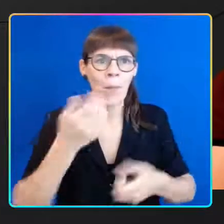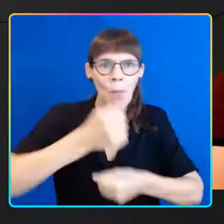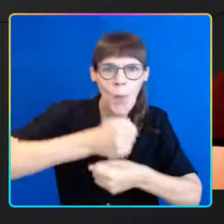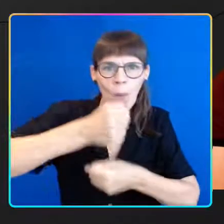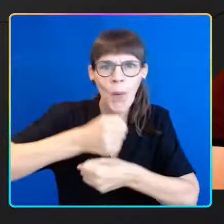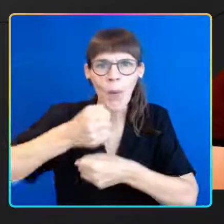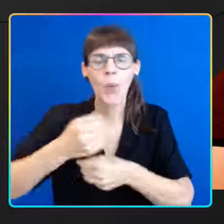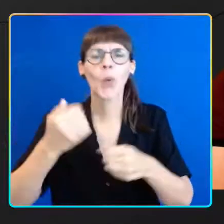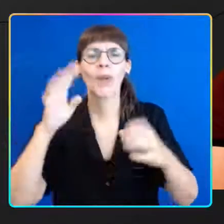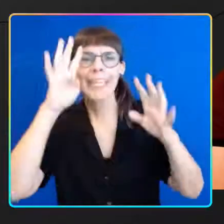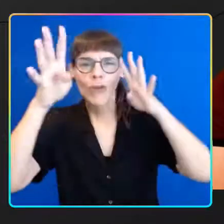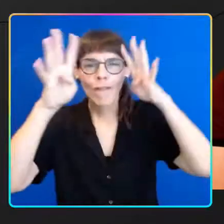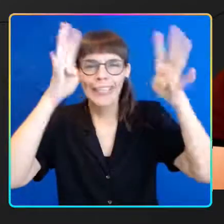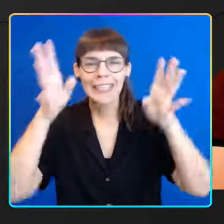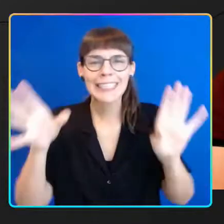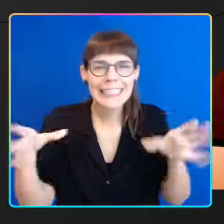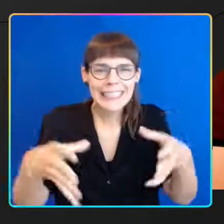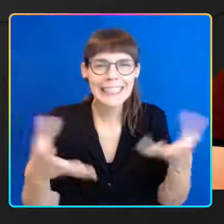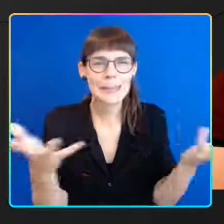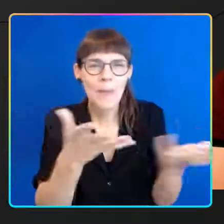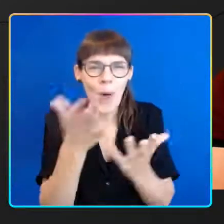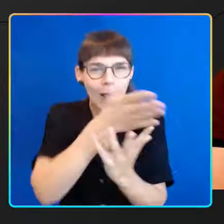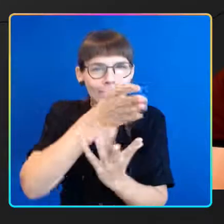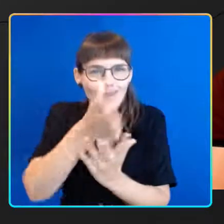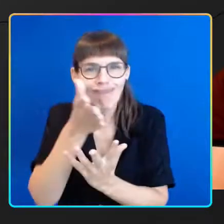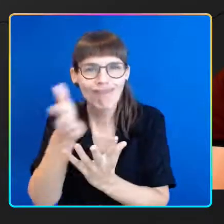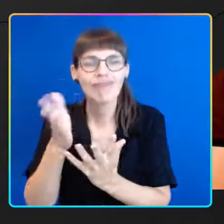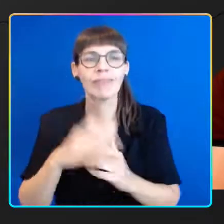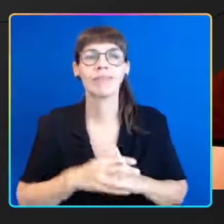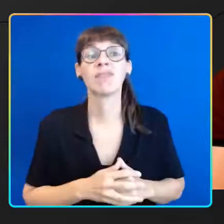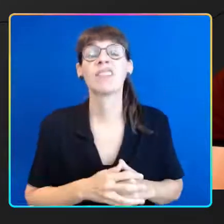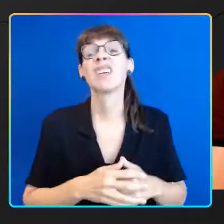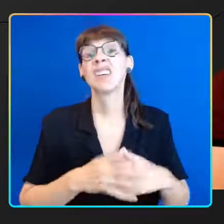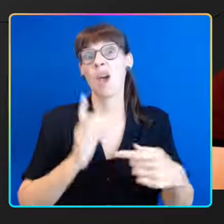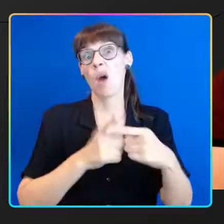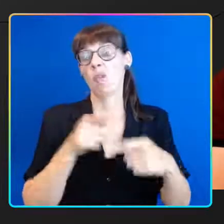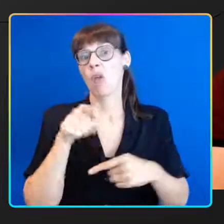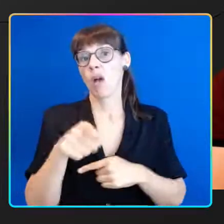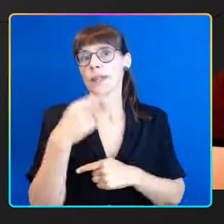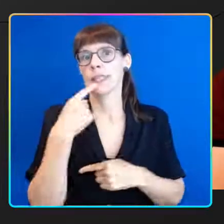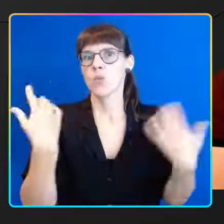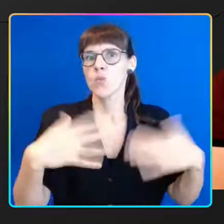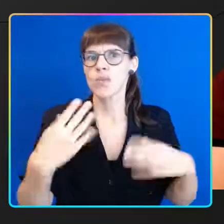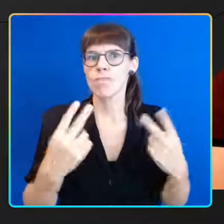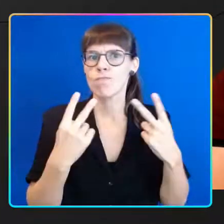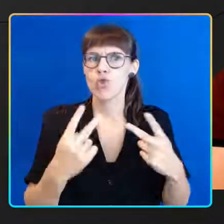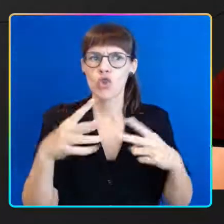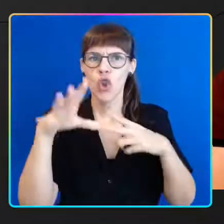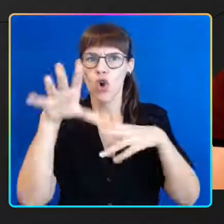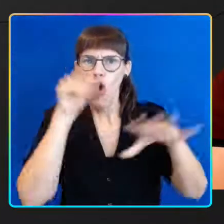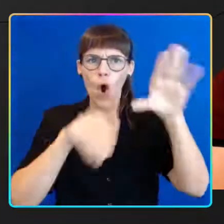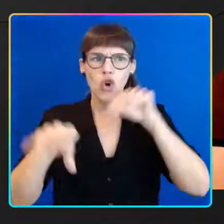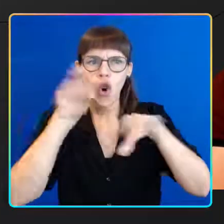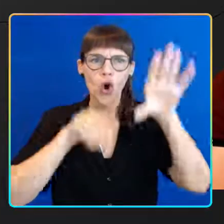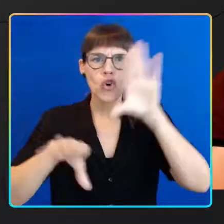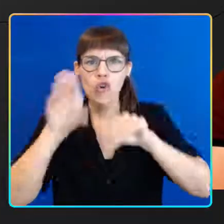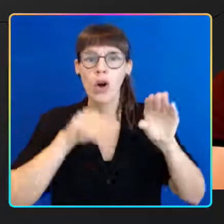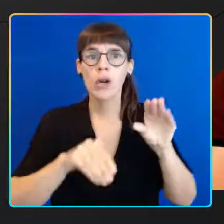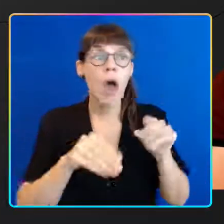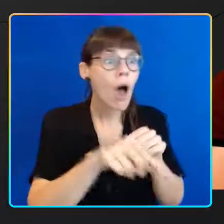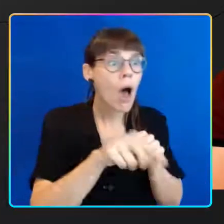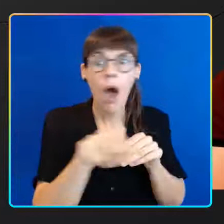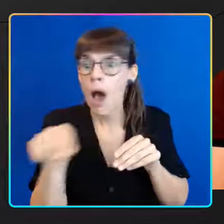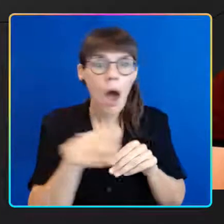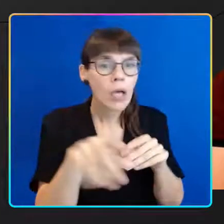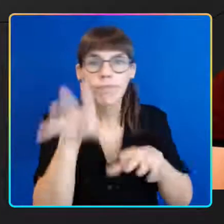innovation team, and also that, that learning mentality that you've got, that you turn your hand to really anything that's needed and